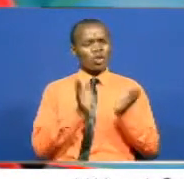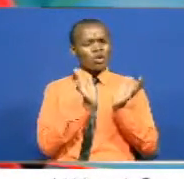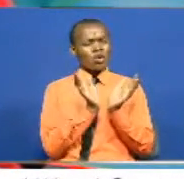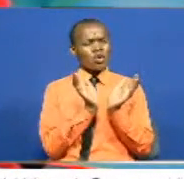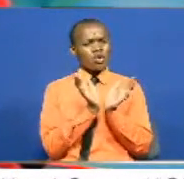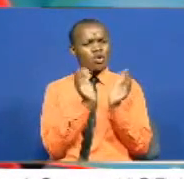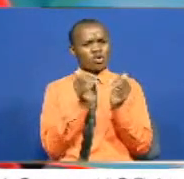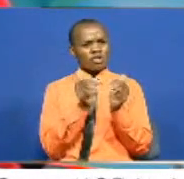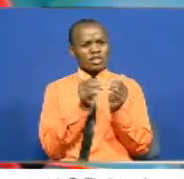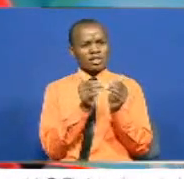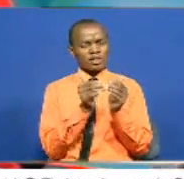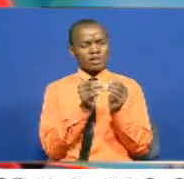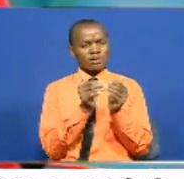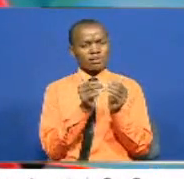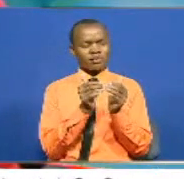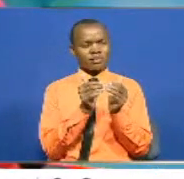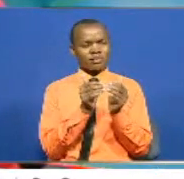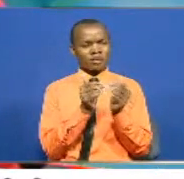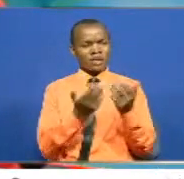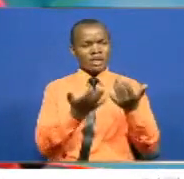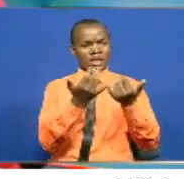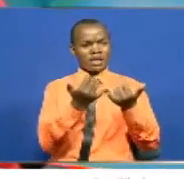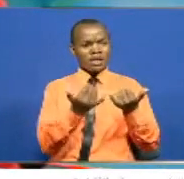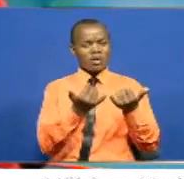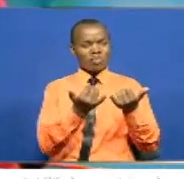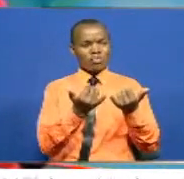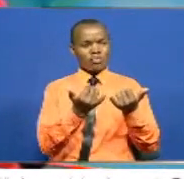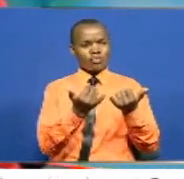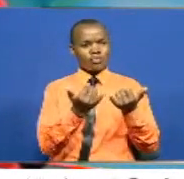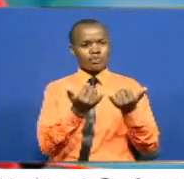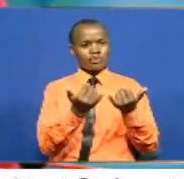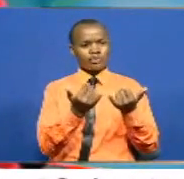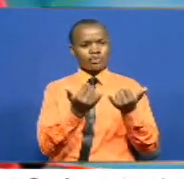straight, this is what I would like, you know, to